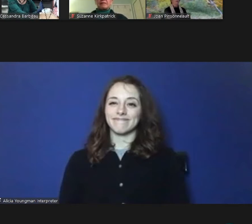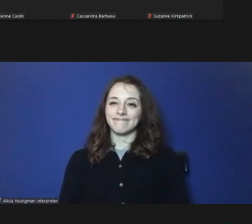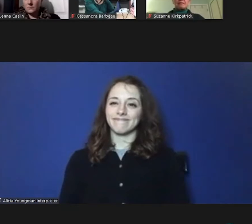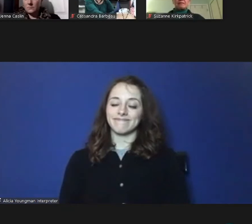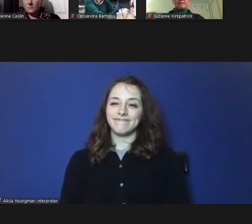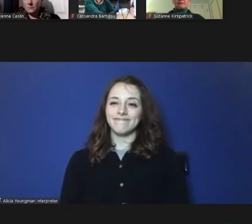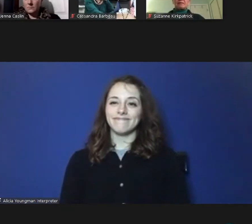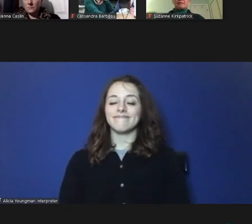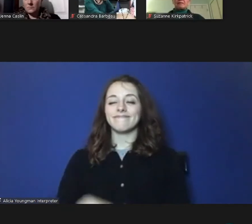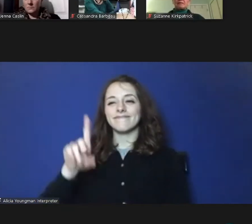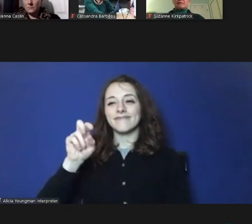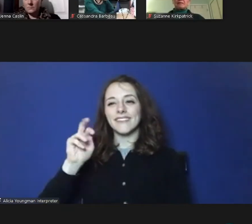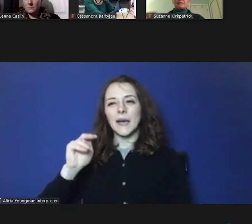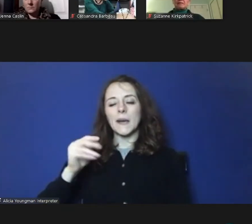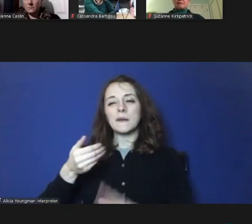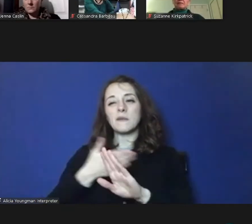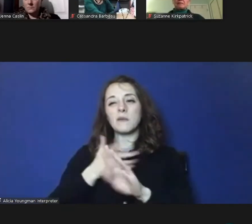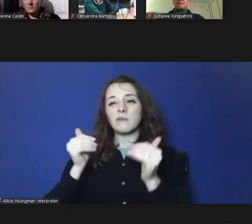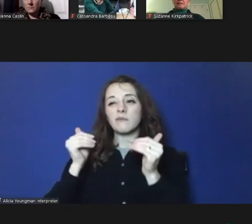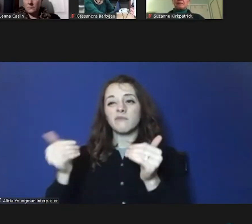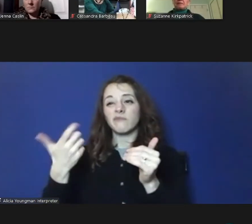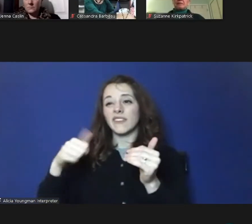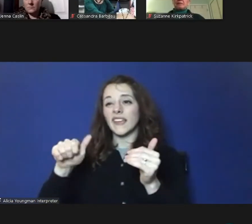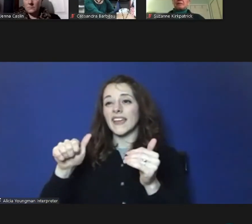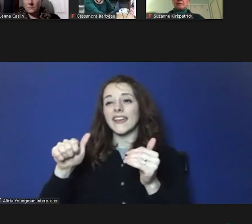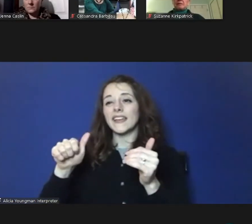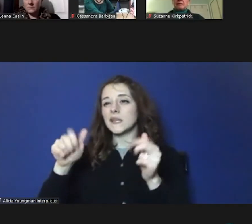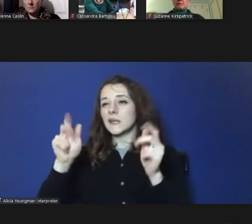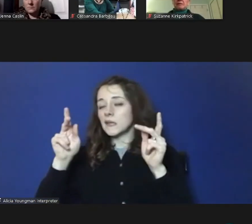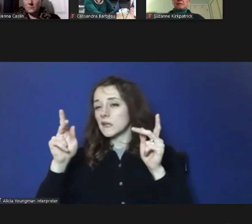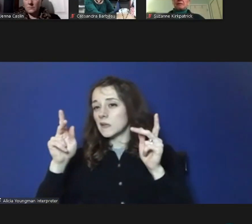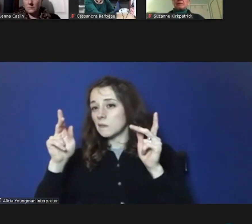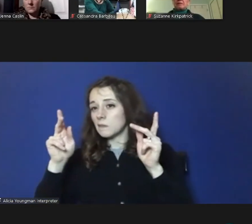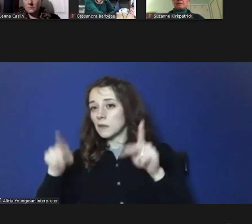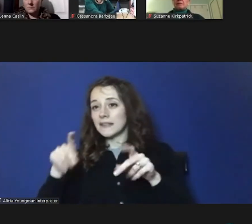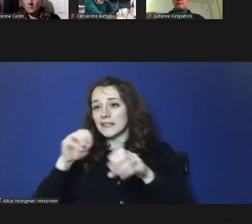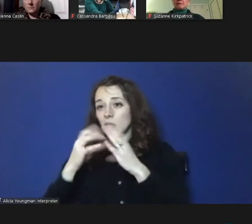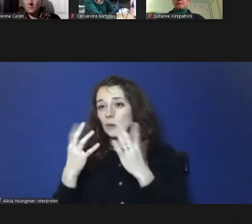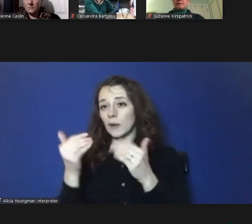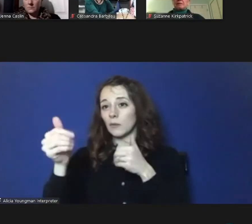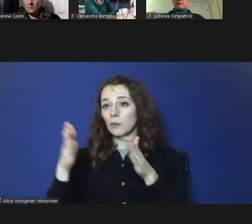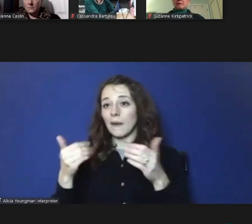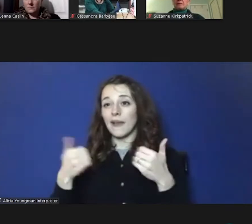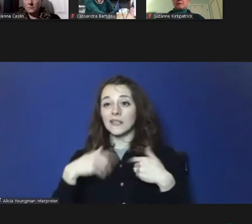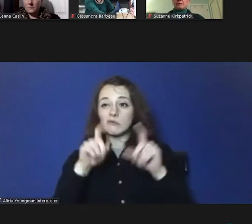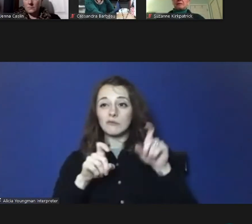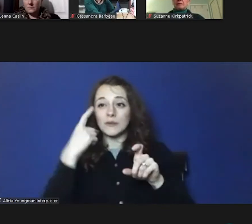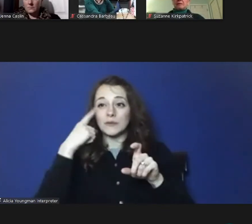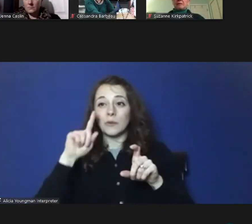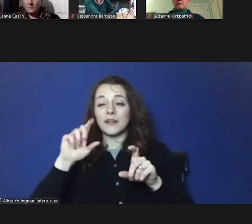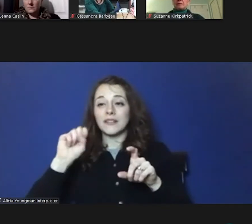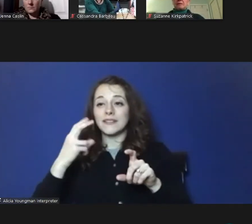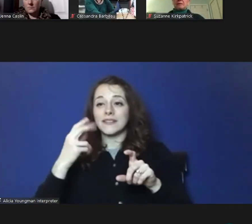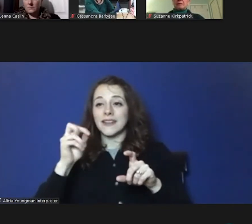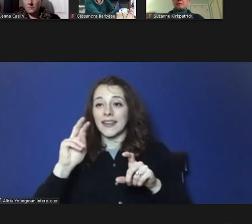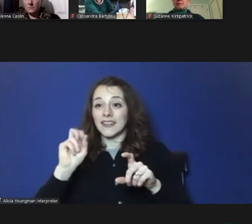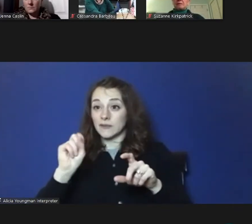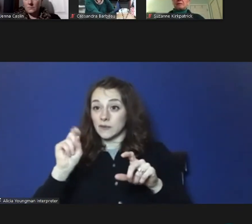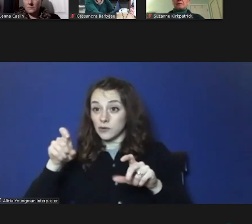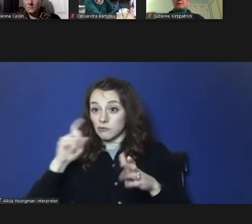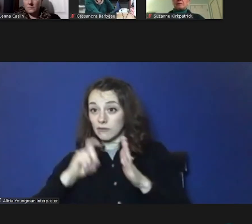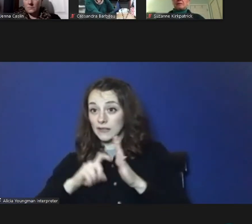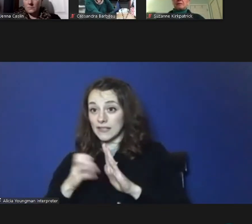Okay. Don, before we move on, is there anybody in the waiting room that has any questions for Shannon that we should